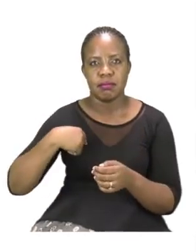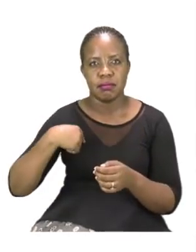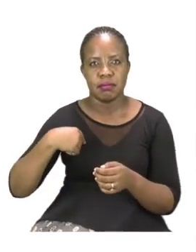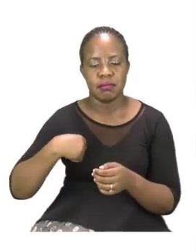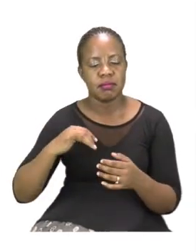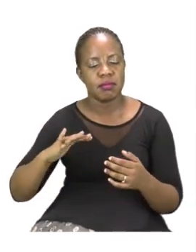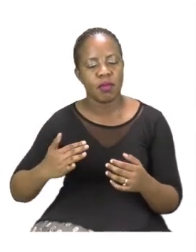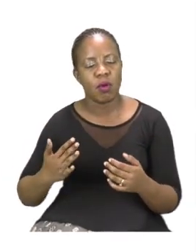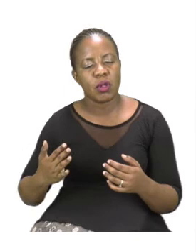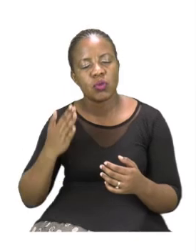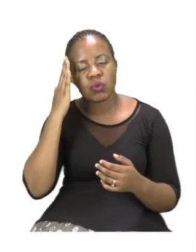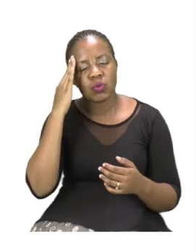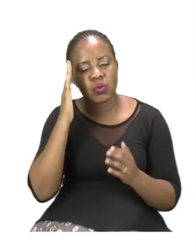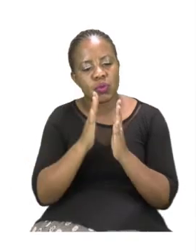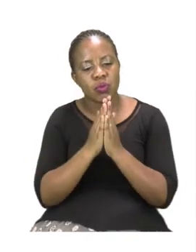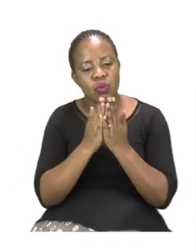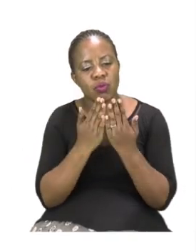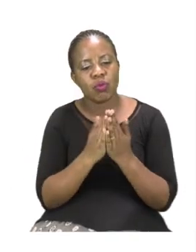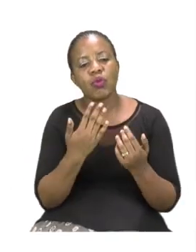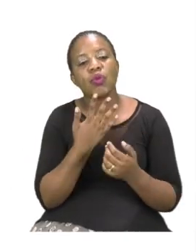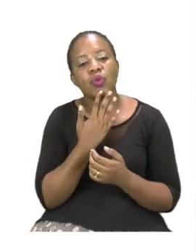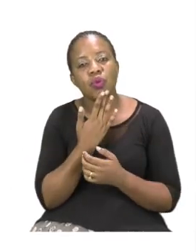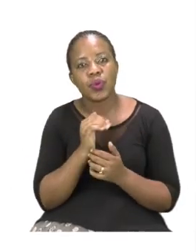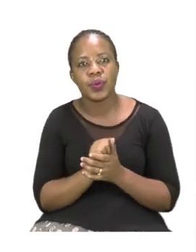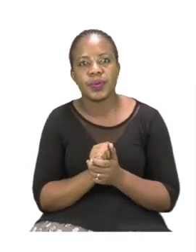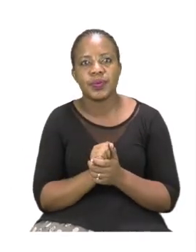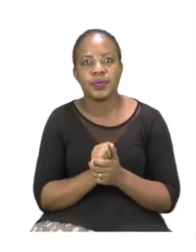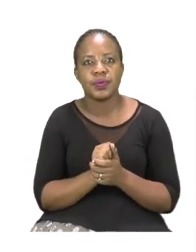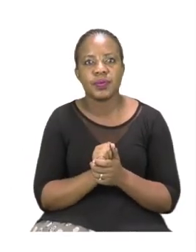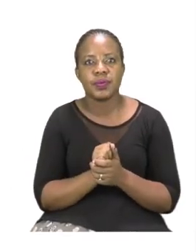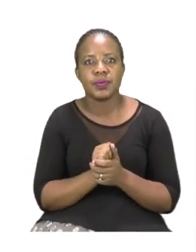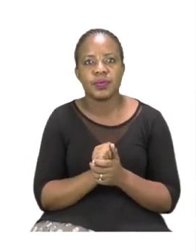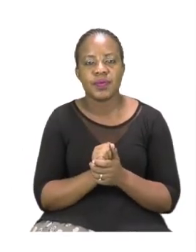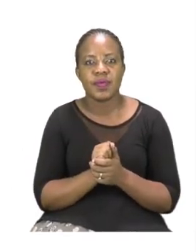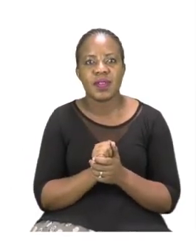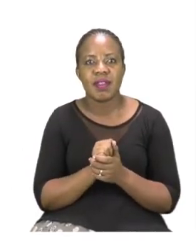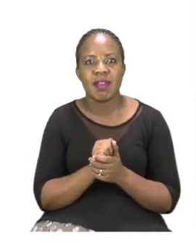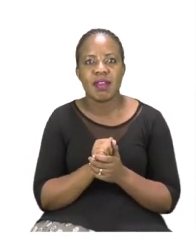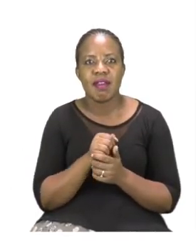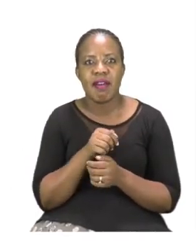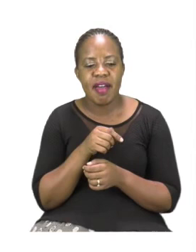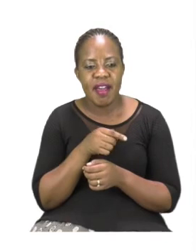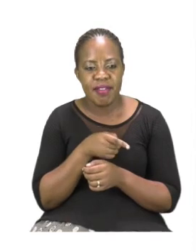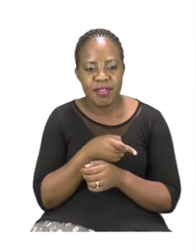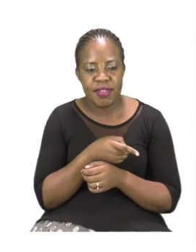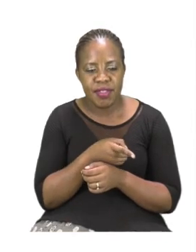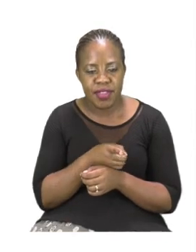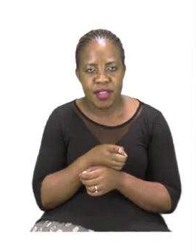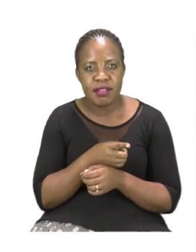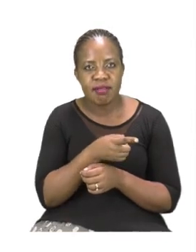to. So we say, these books are mine.